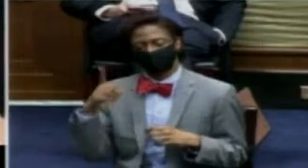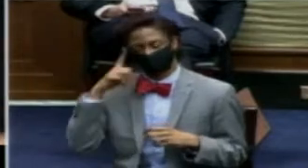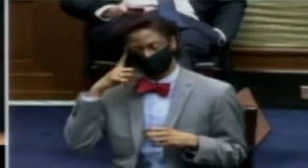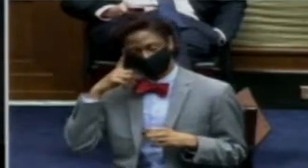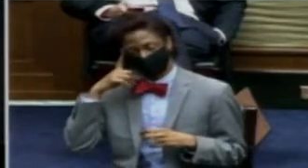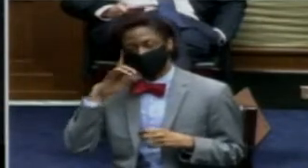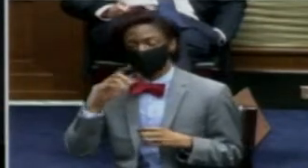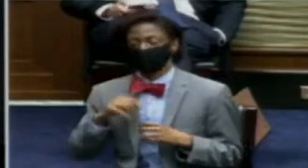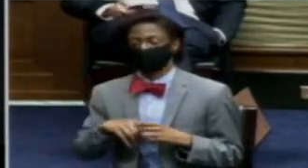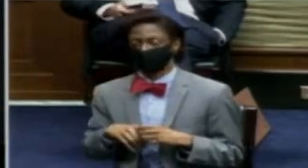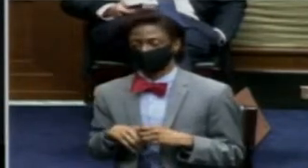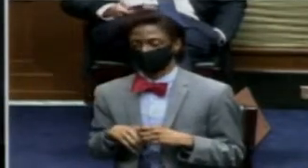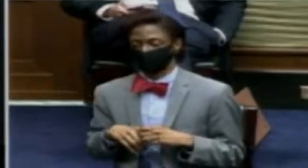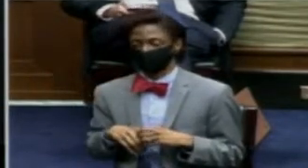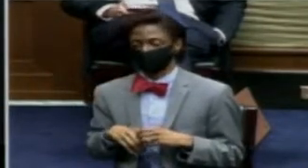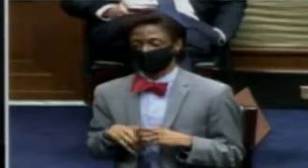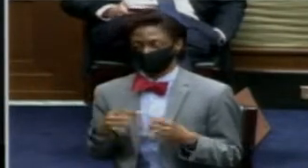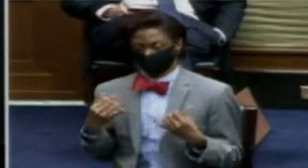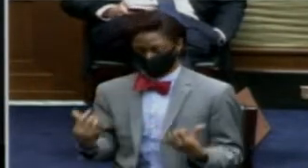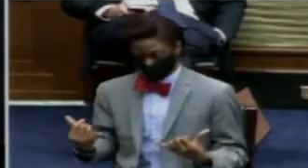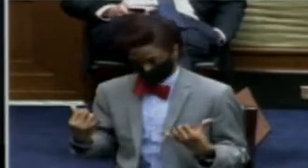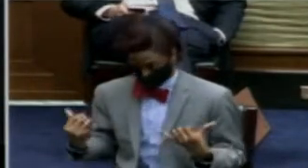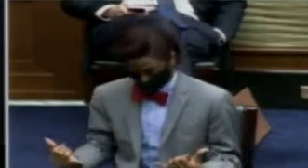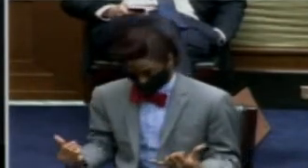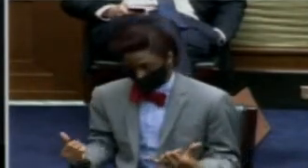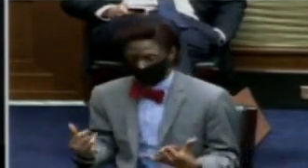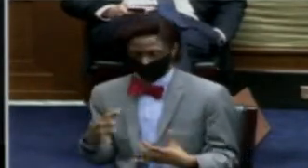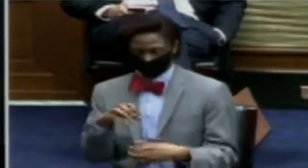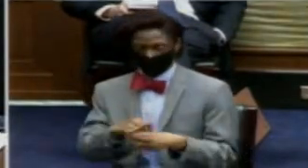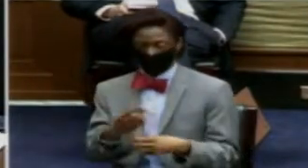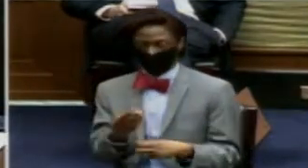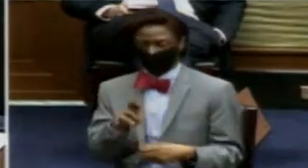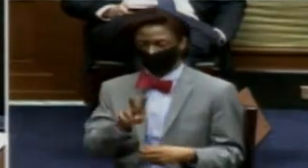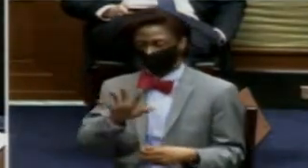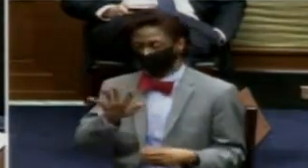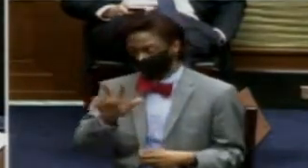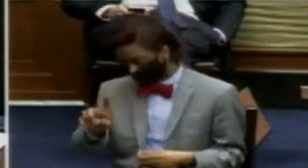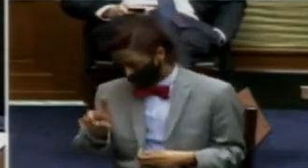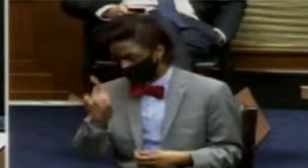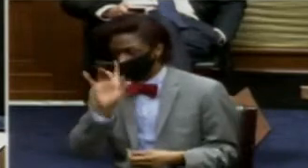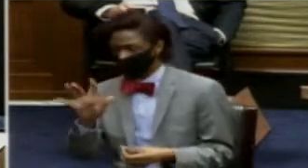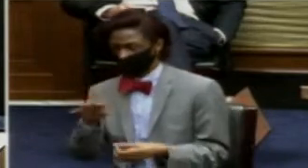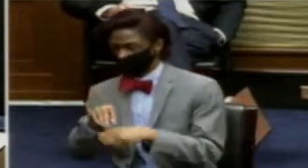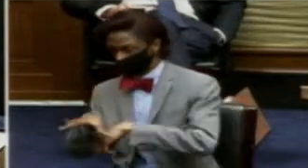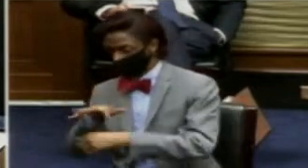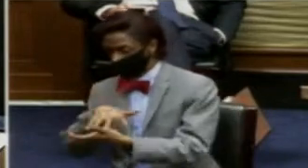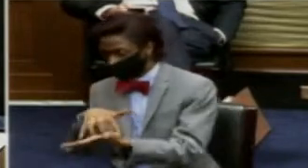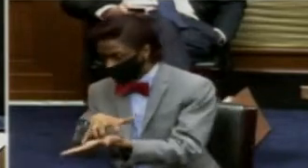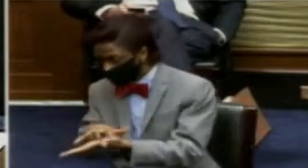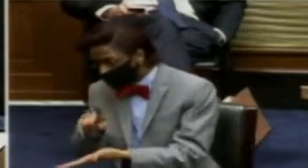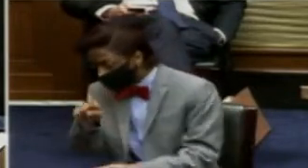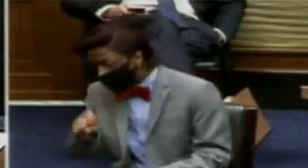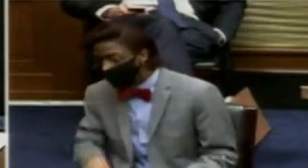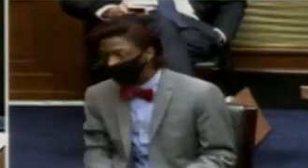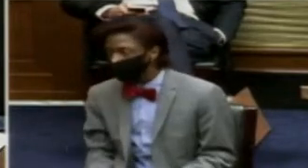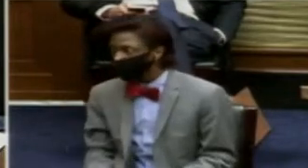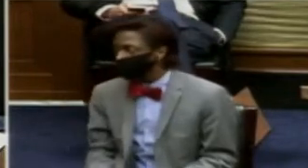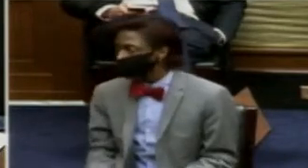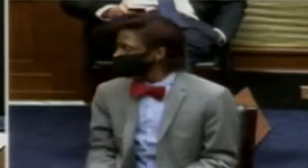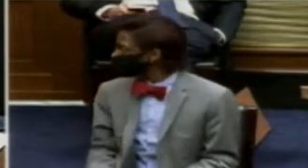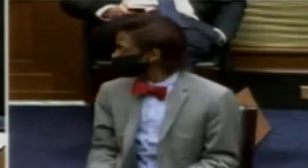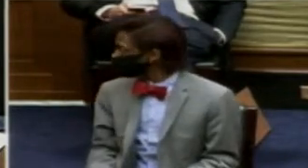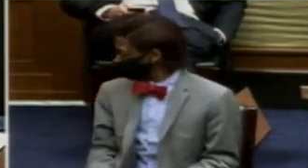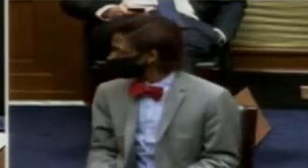district under the conditions that are currently proposed in H.R. 51? Well, I certainly think one of the reasons the Founding